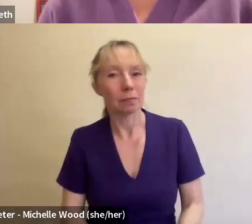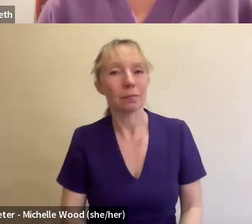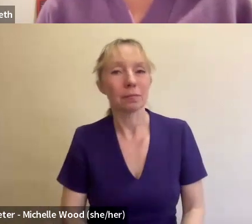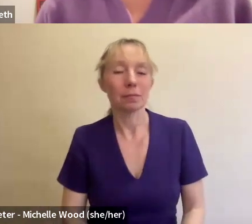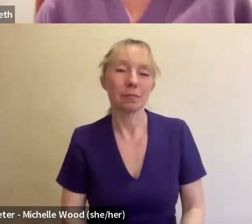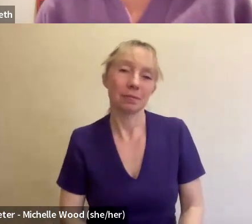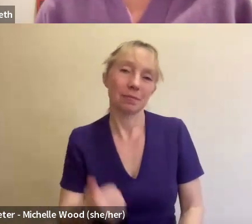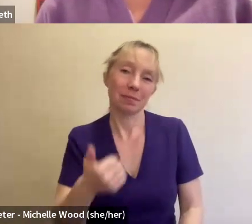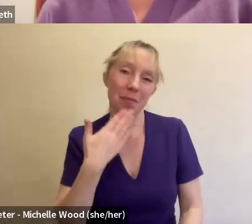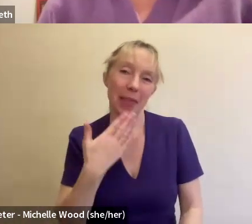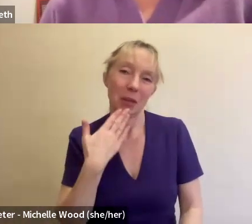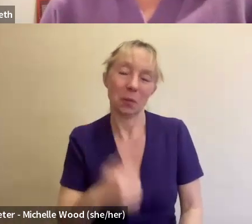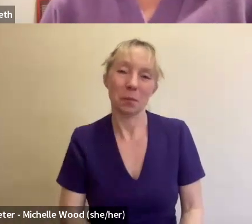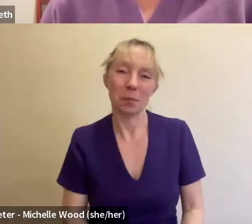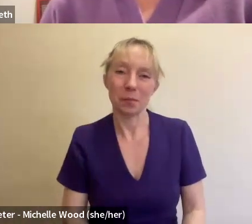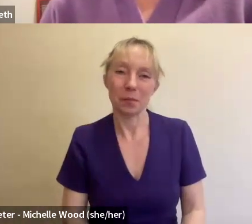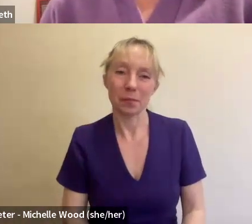Thank you.